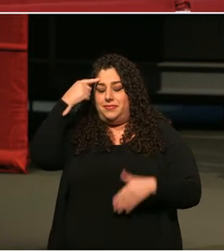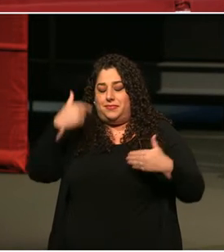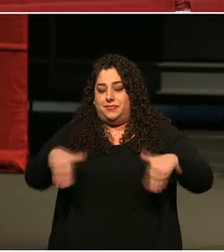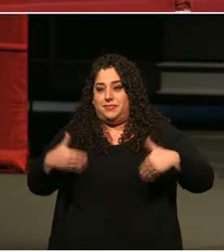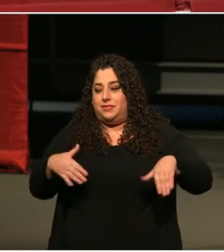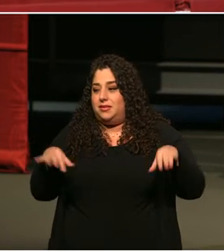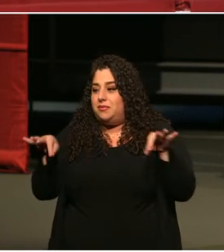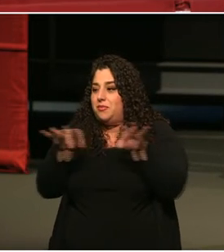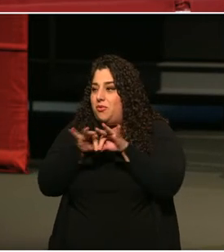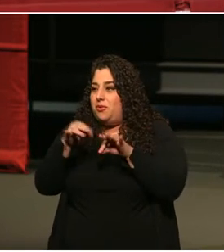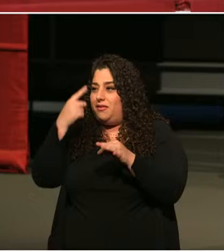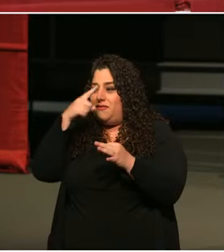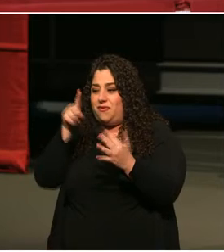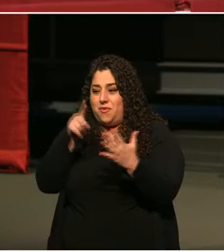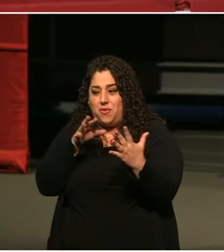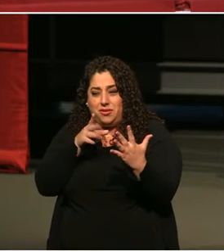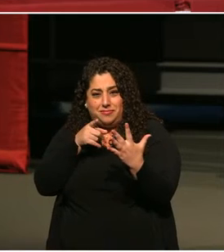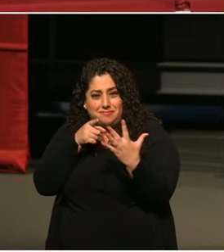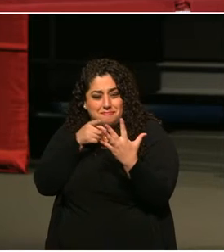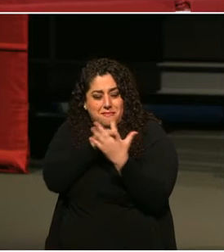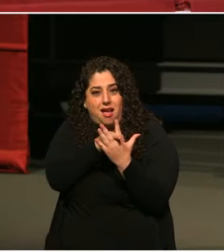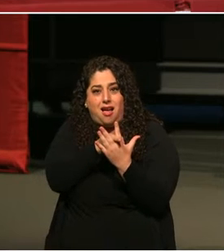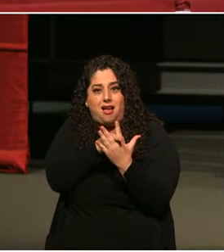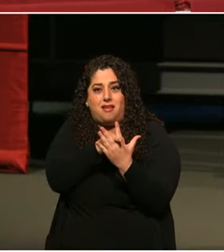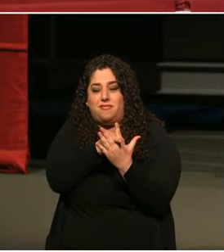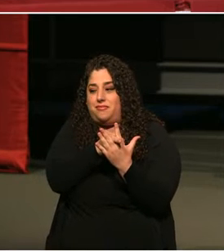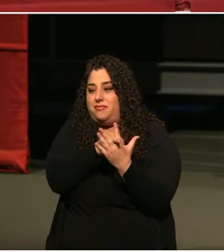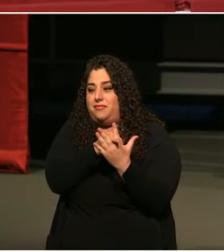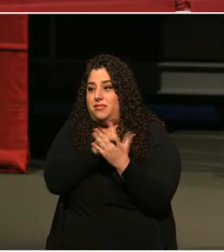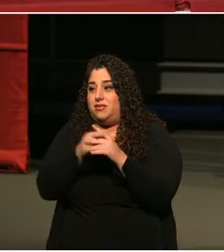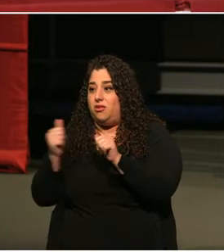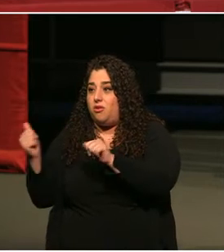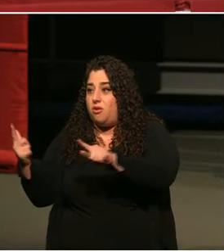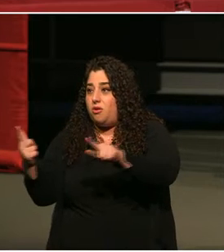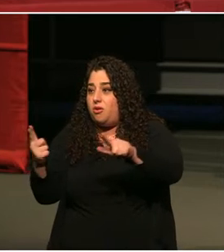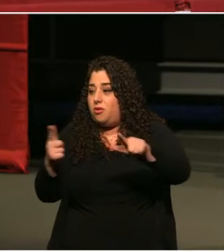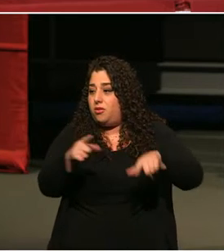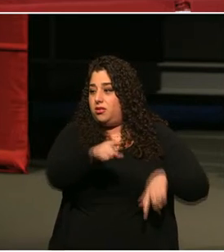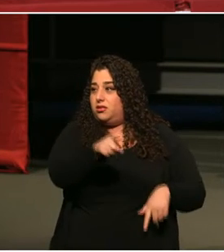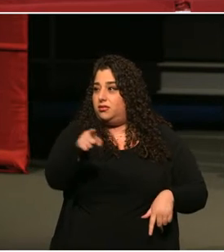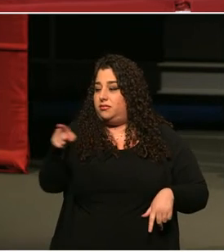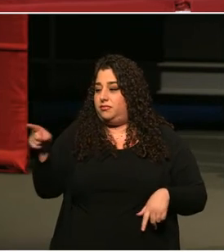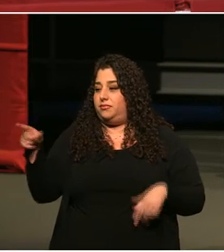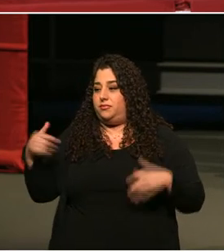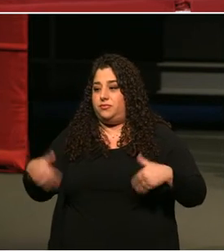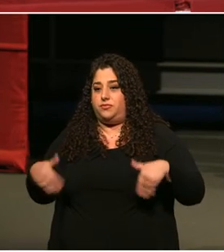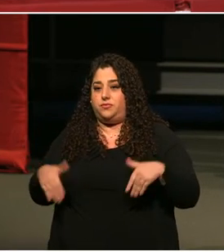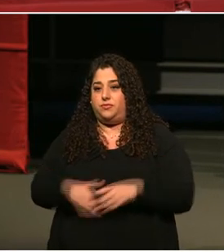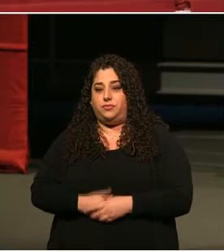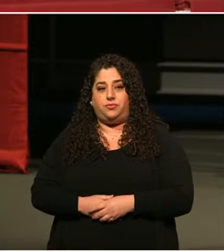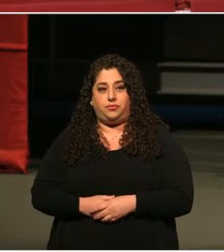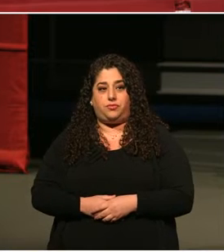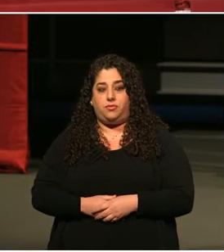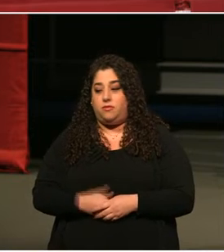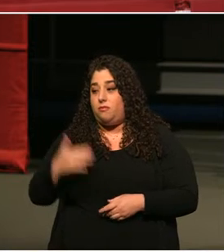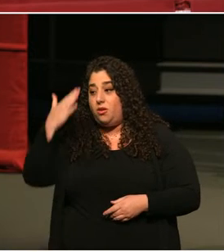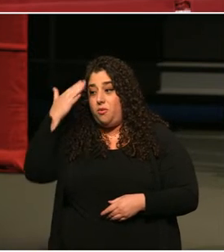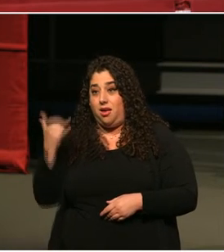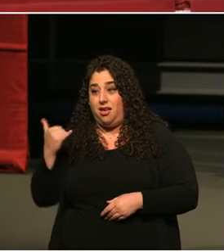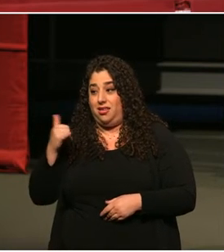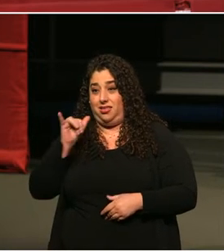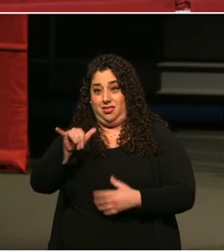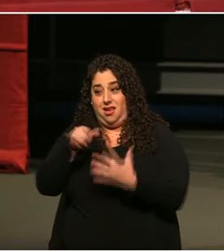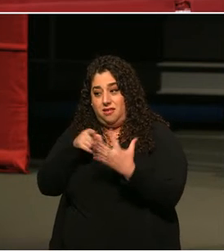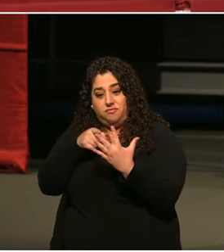bring awareness to and interrupt the negative interpretation and representation of